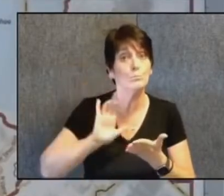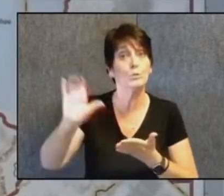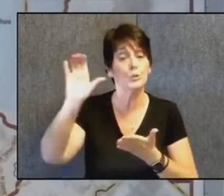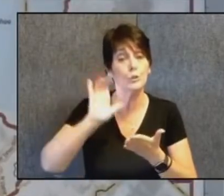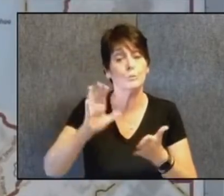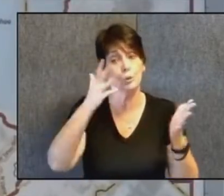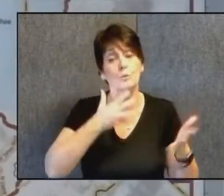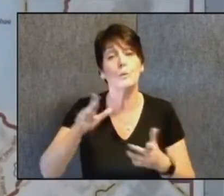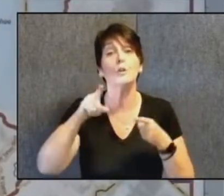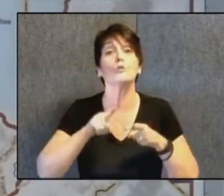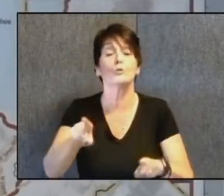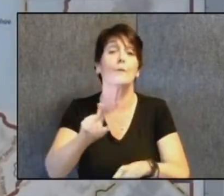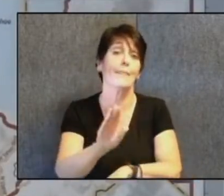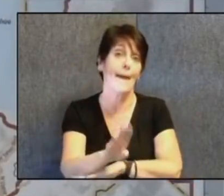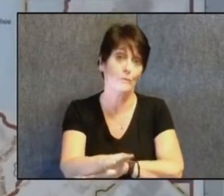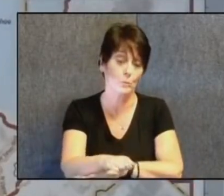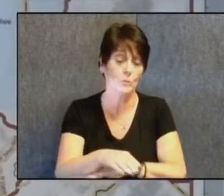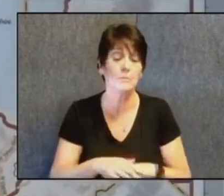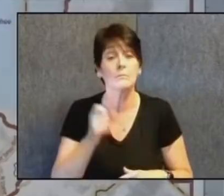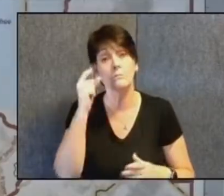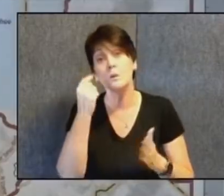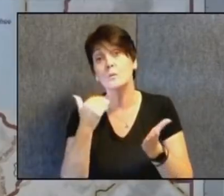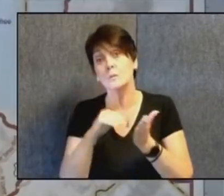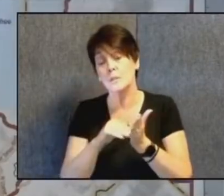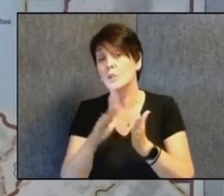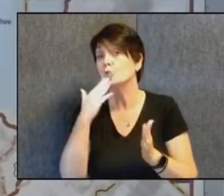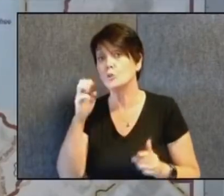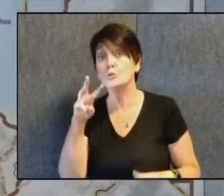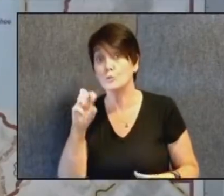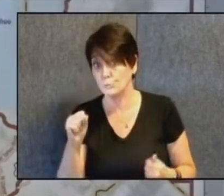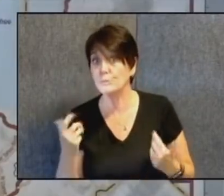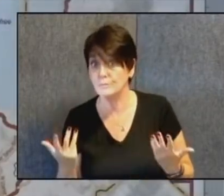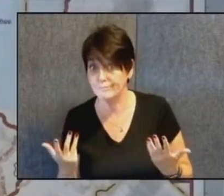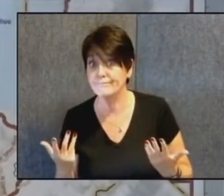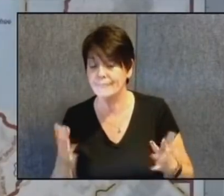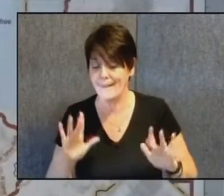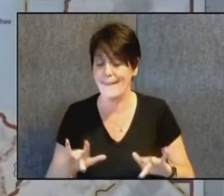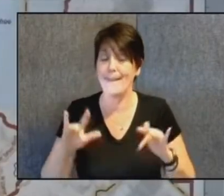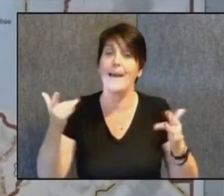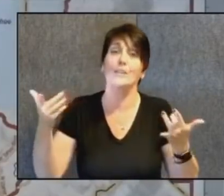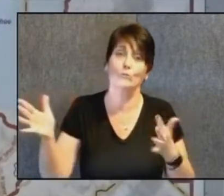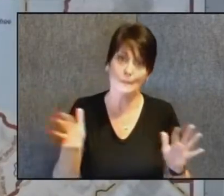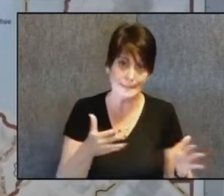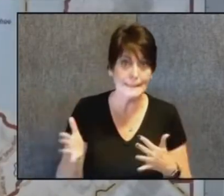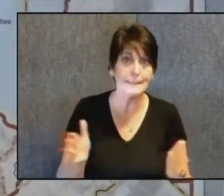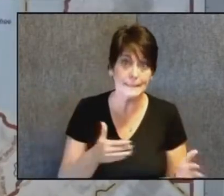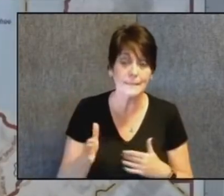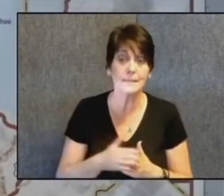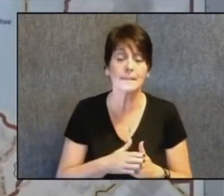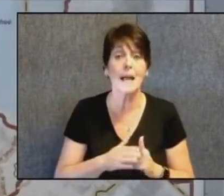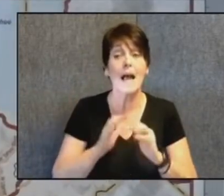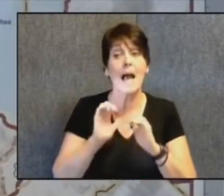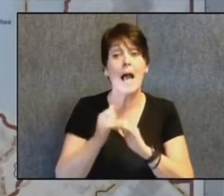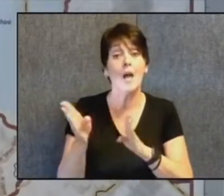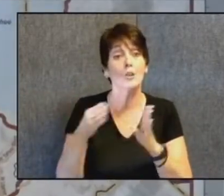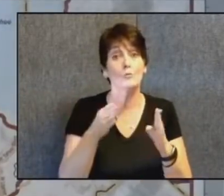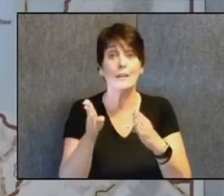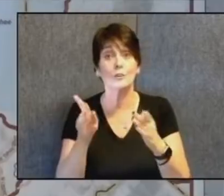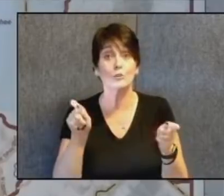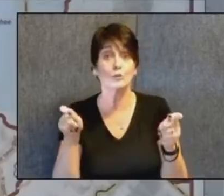in the afternoon. So once again, the good news is lighter winds. The directional